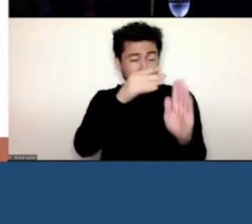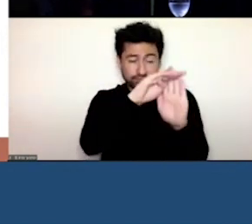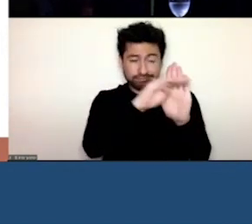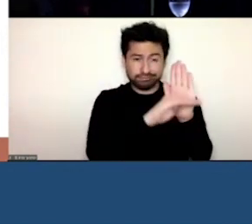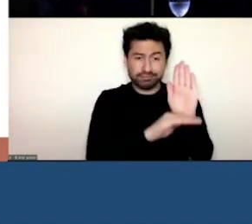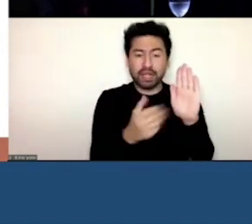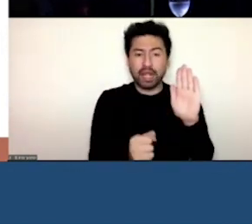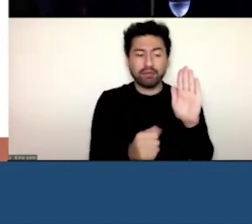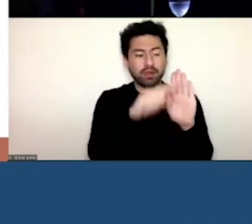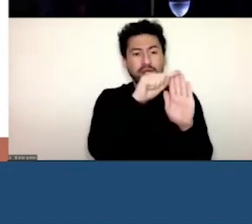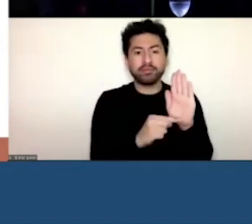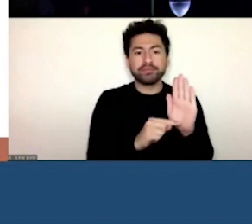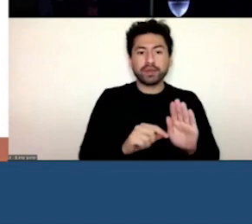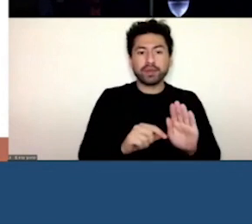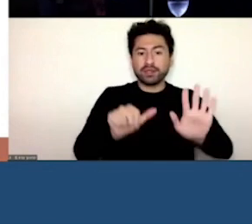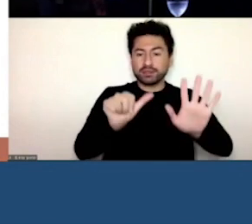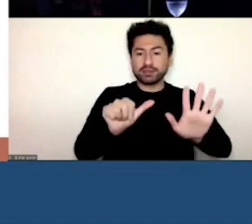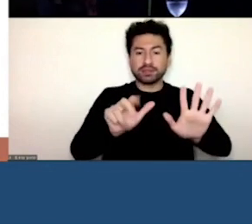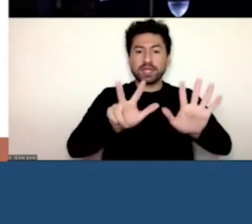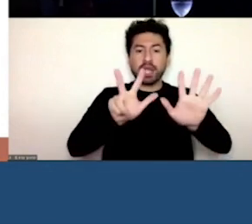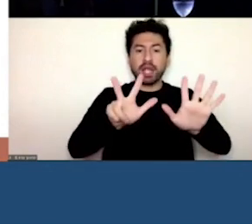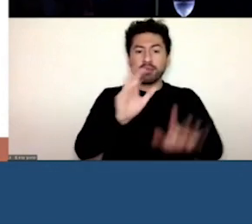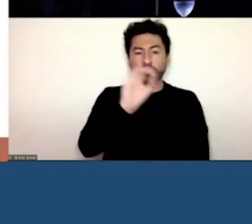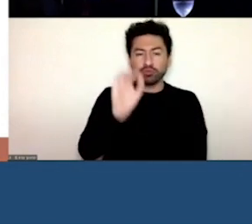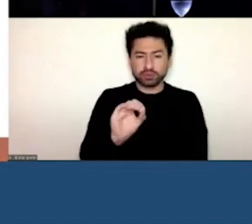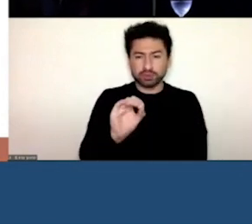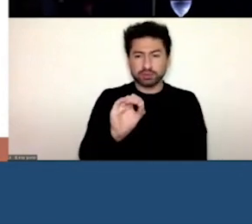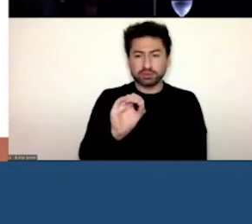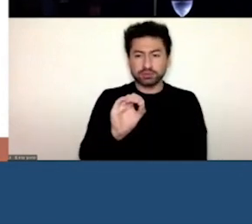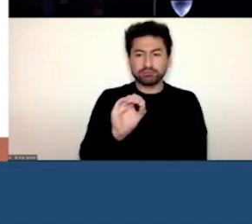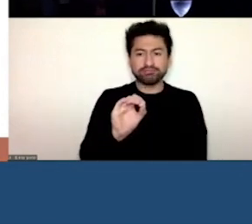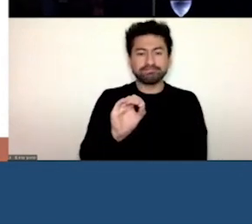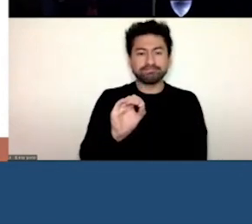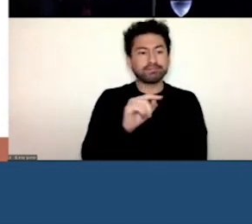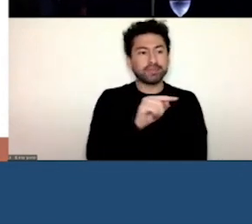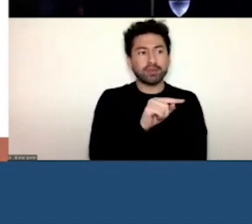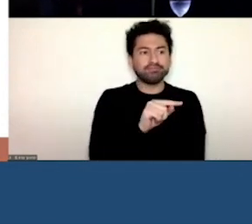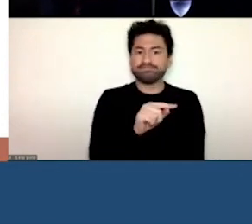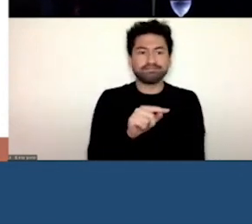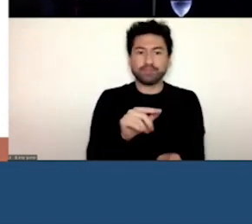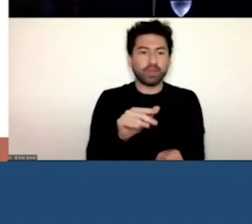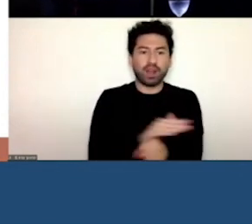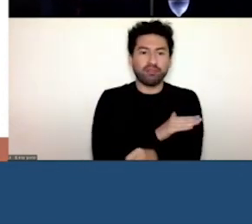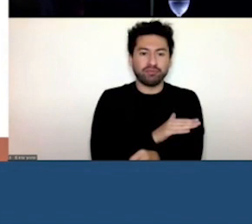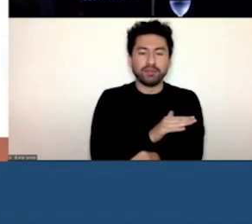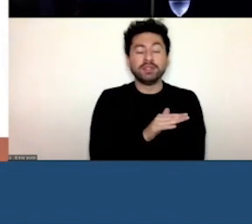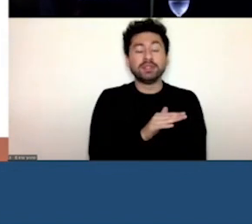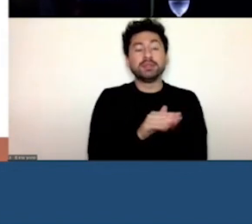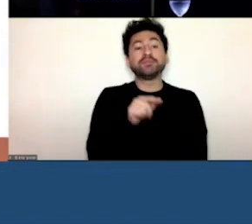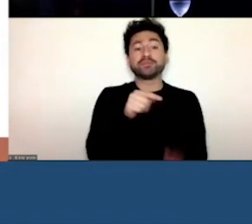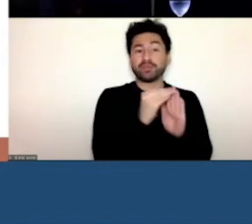the 17 SDGs, and many of these are 11 of these are really not